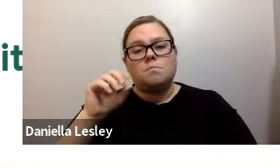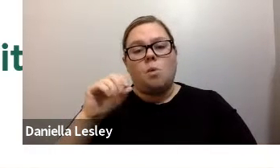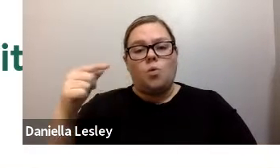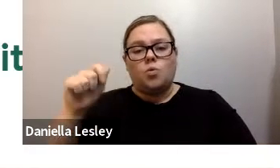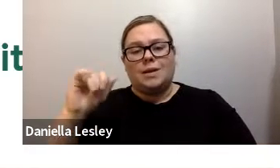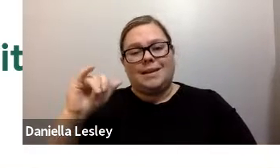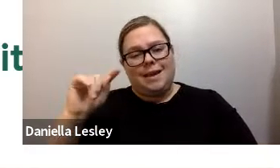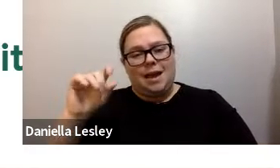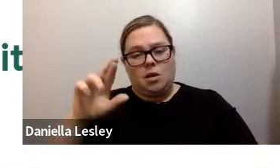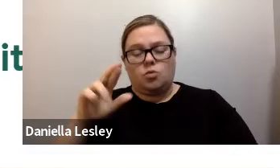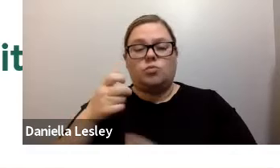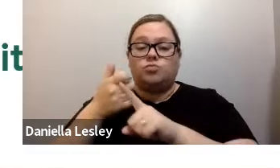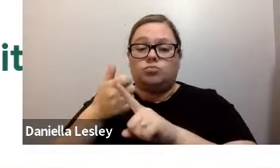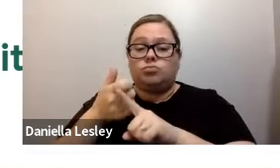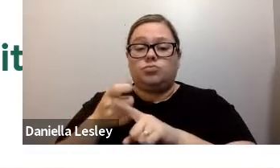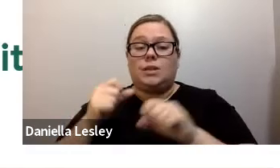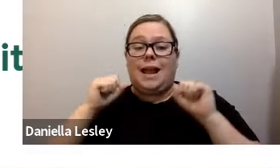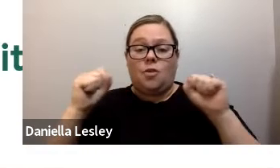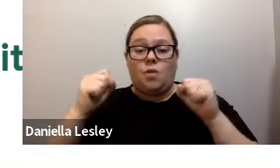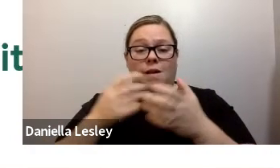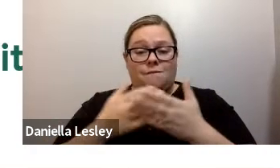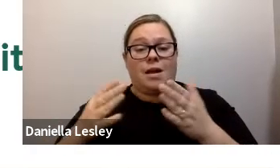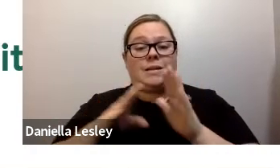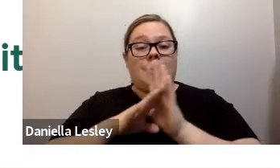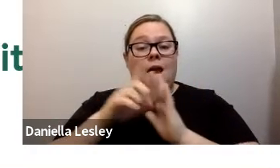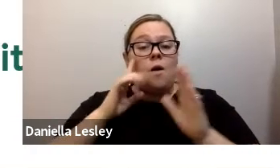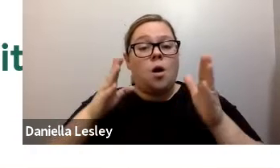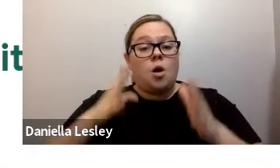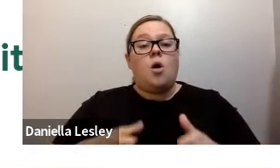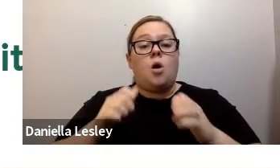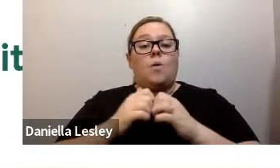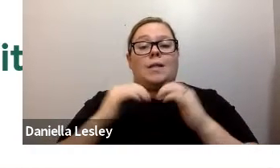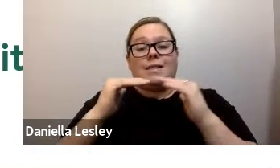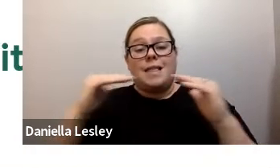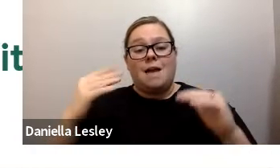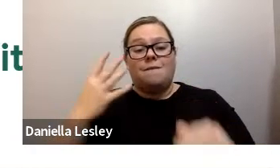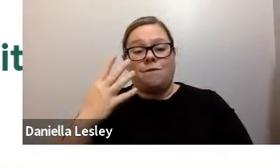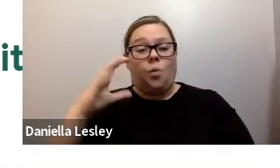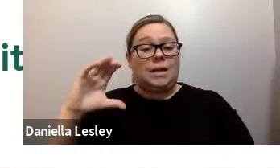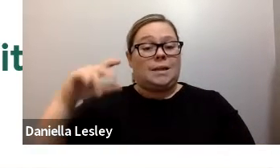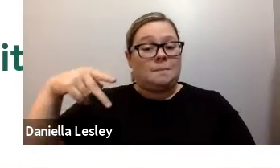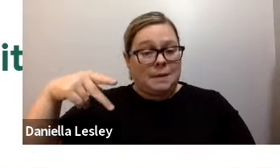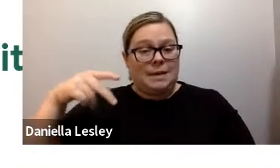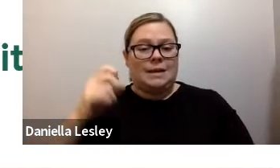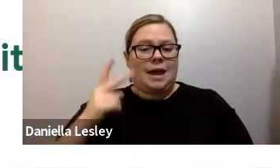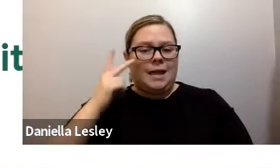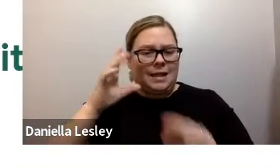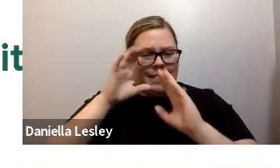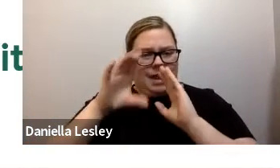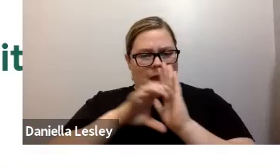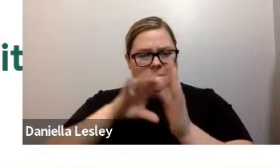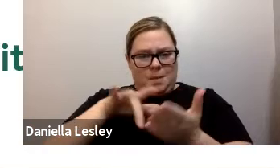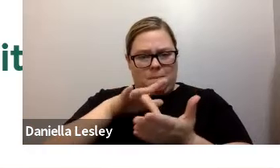essentially a exercise device developed for a child with level 4 CP. You can see the image in the middle.